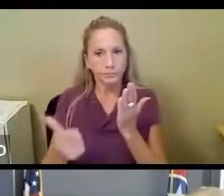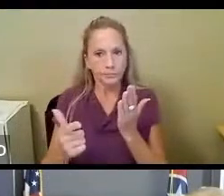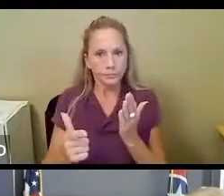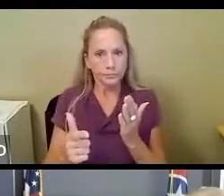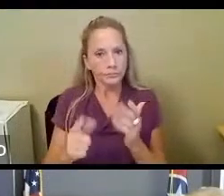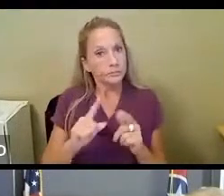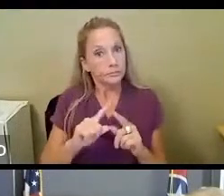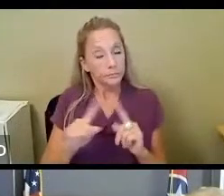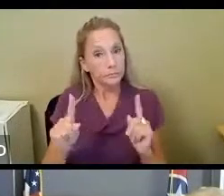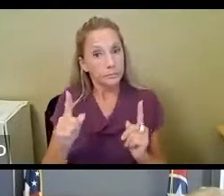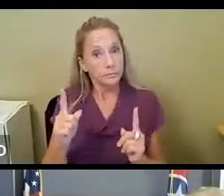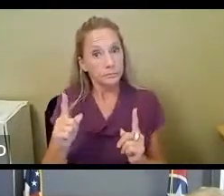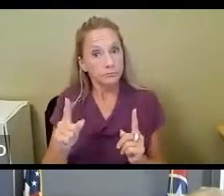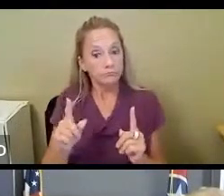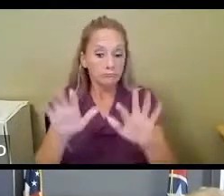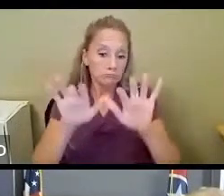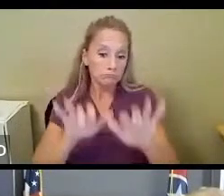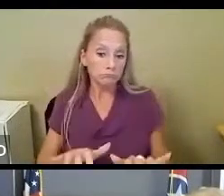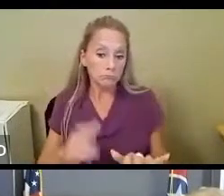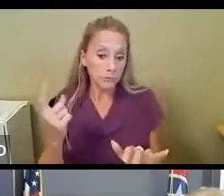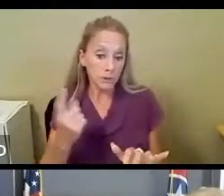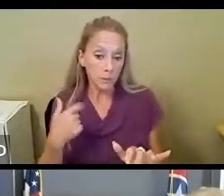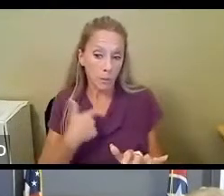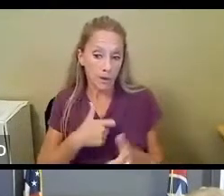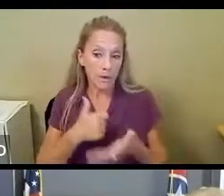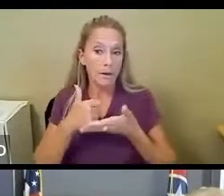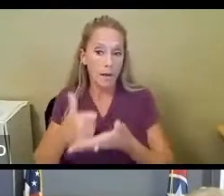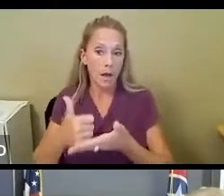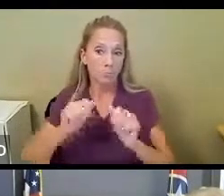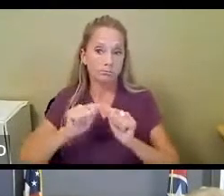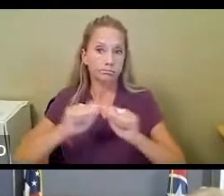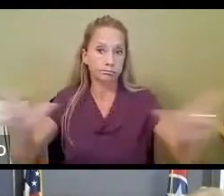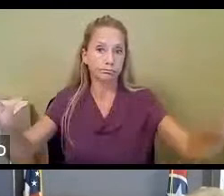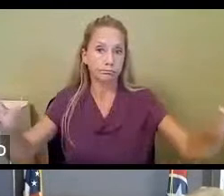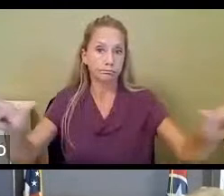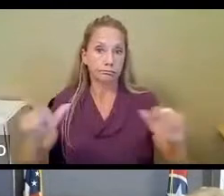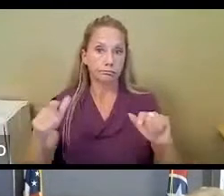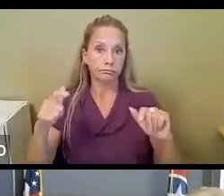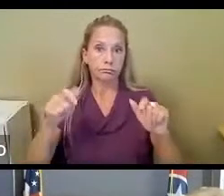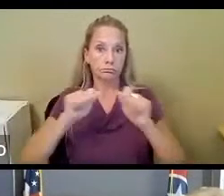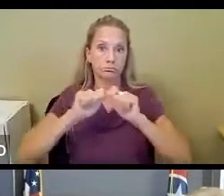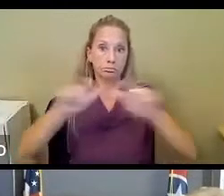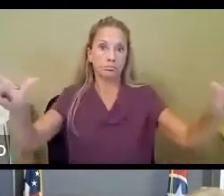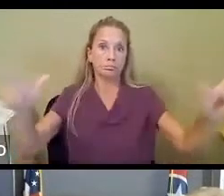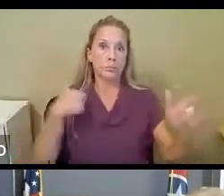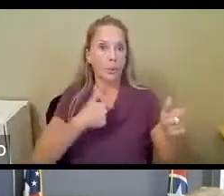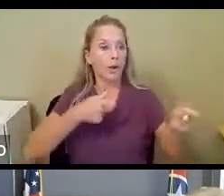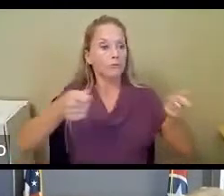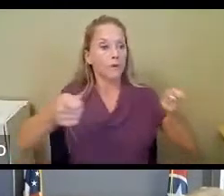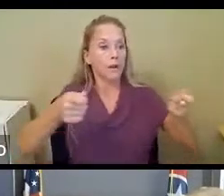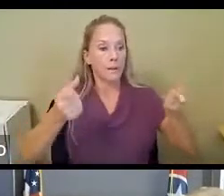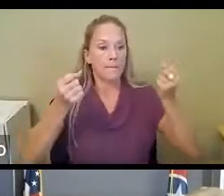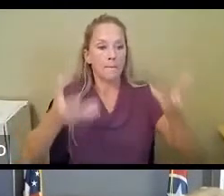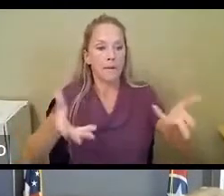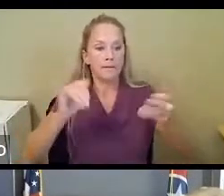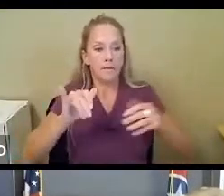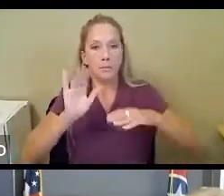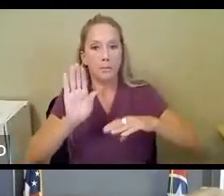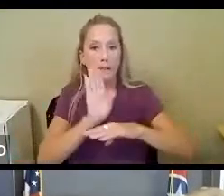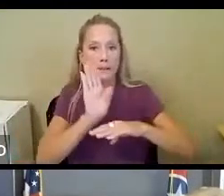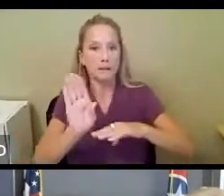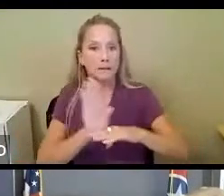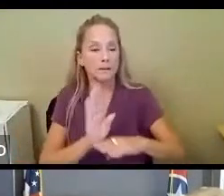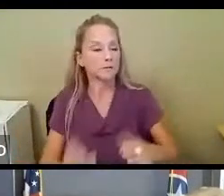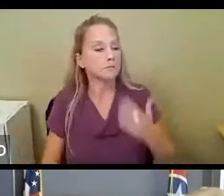if you put something together, we certainly can help get that out, since we do regulate many of these establishments. Great, thank you. So